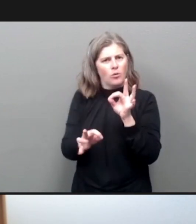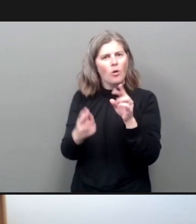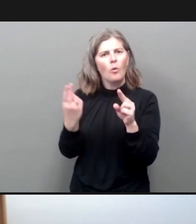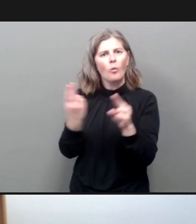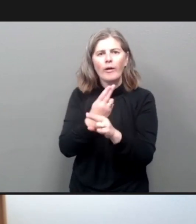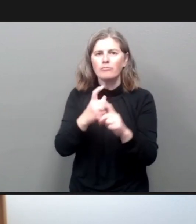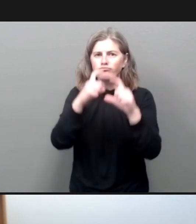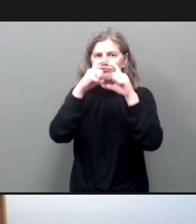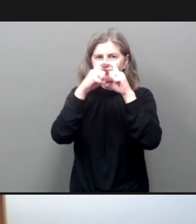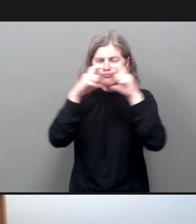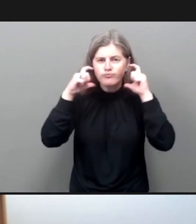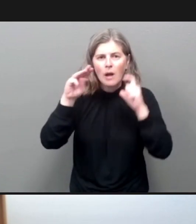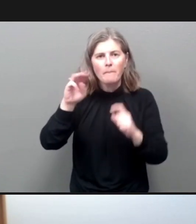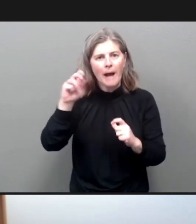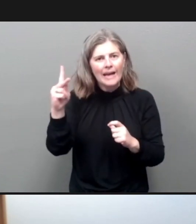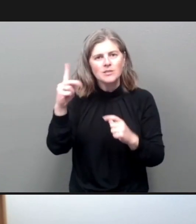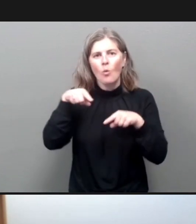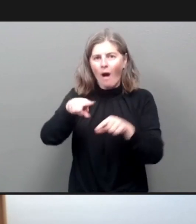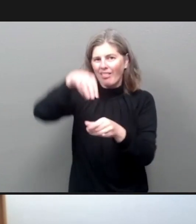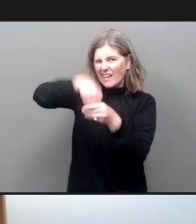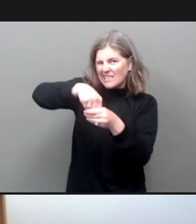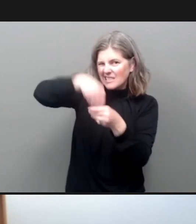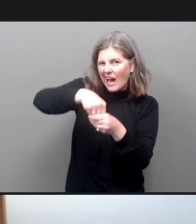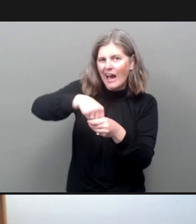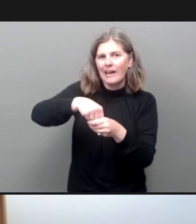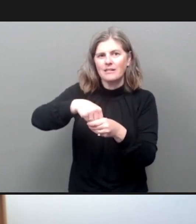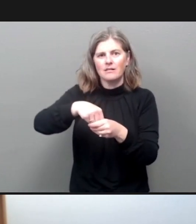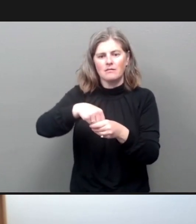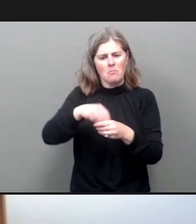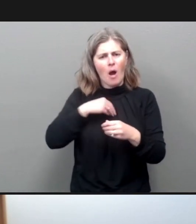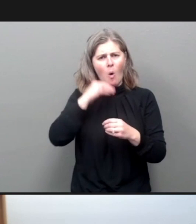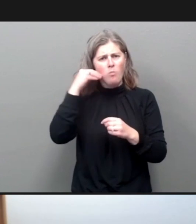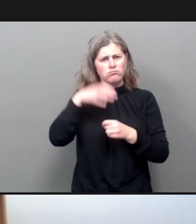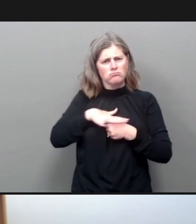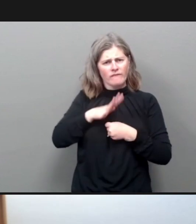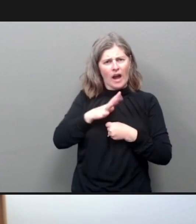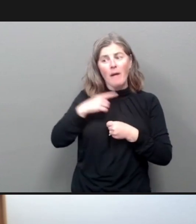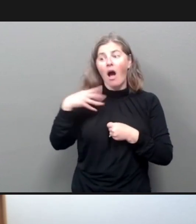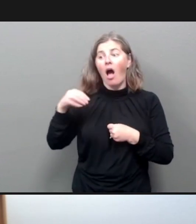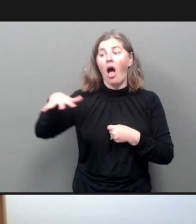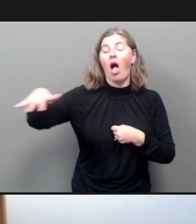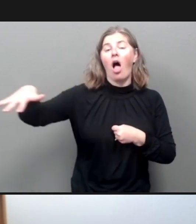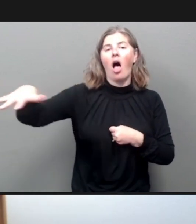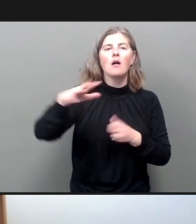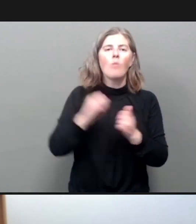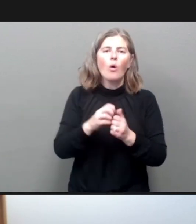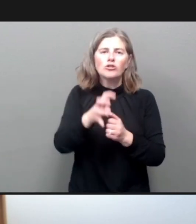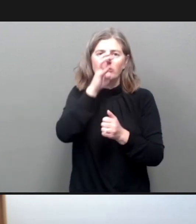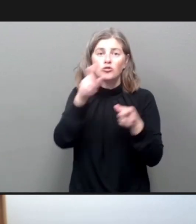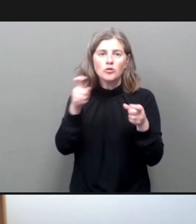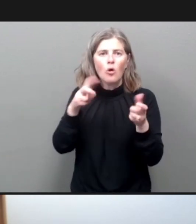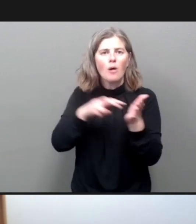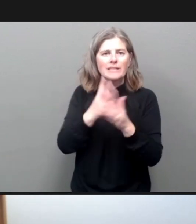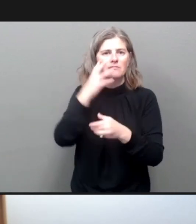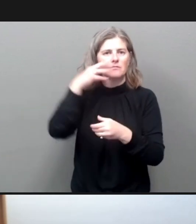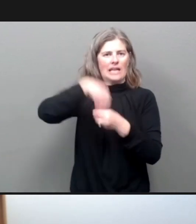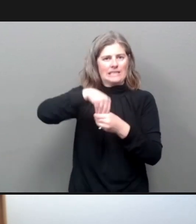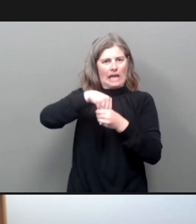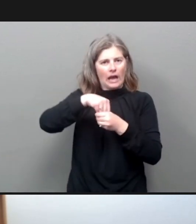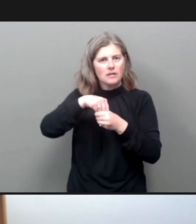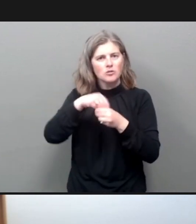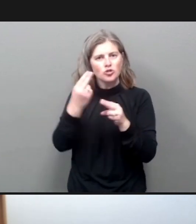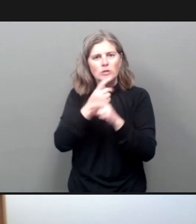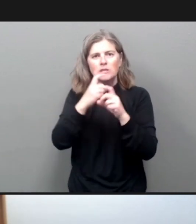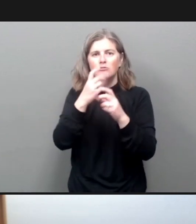when you're indoors, any place outside your home. And to me, more stringent control really just implies a good mask, tight